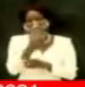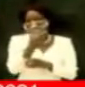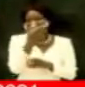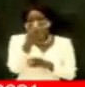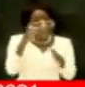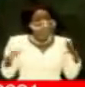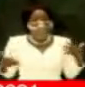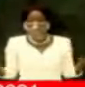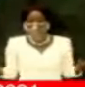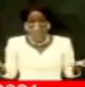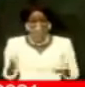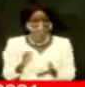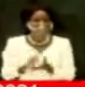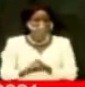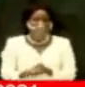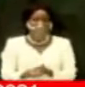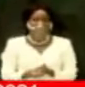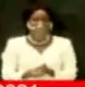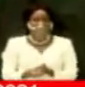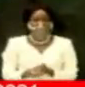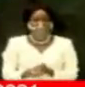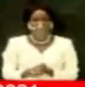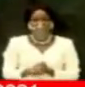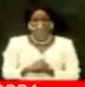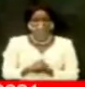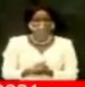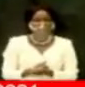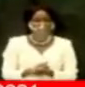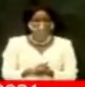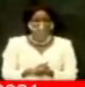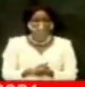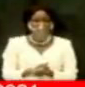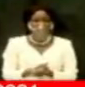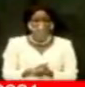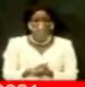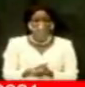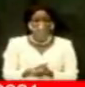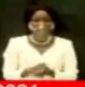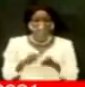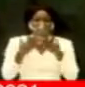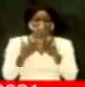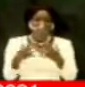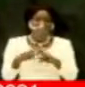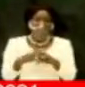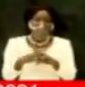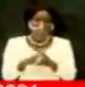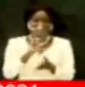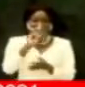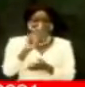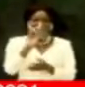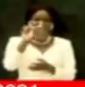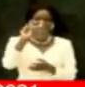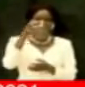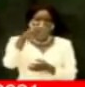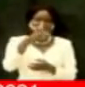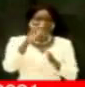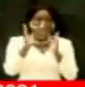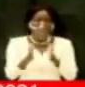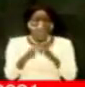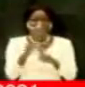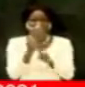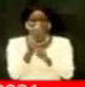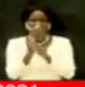to us, but they couldn't get the message in English before we go to today's update. Thank you so much, Josh. Indeed, the vaccination